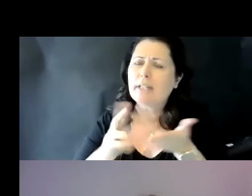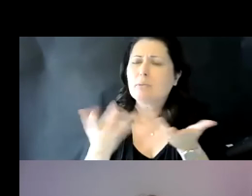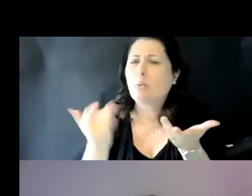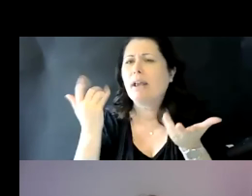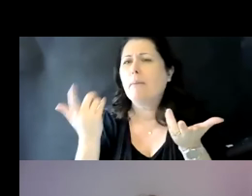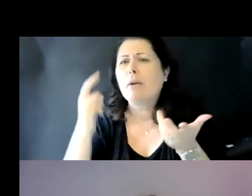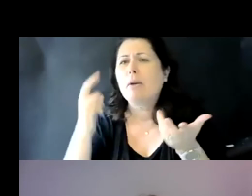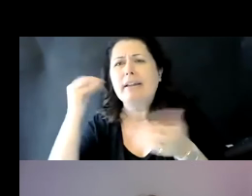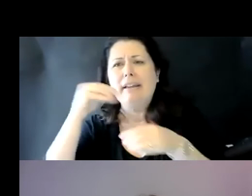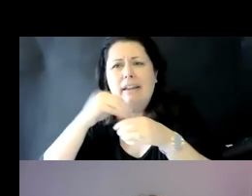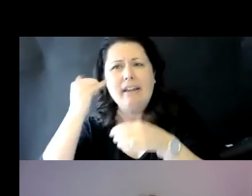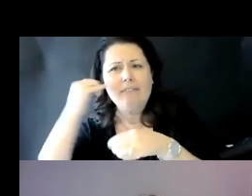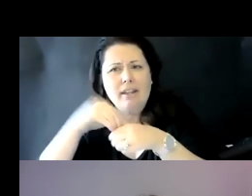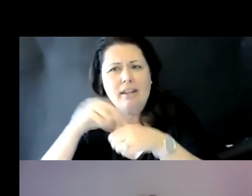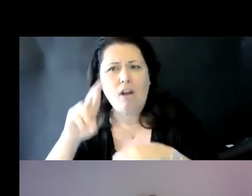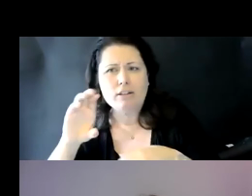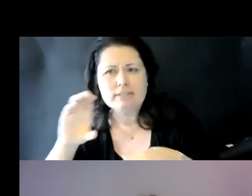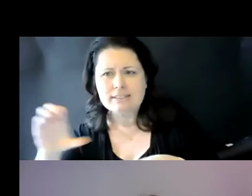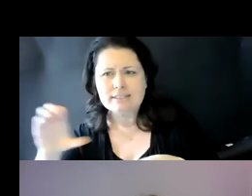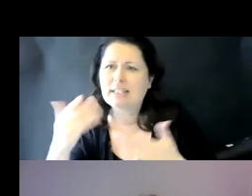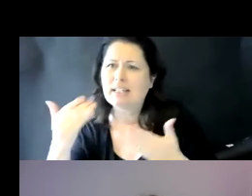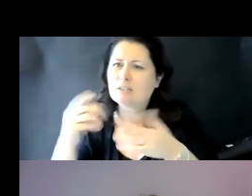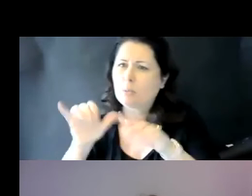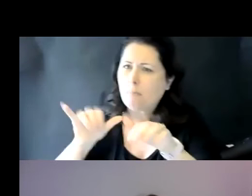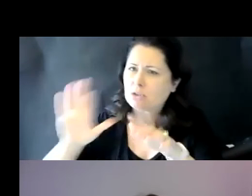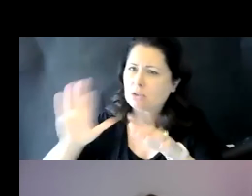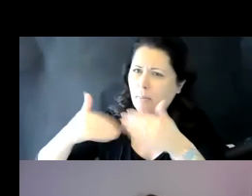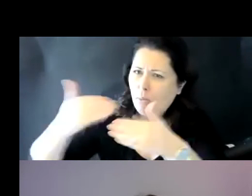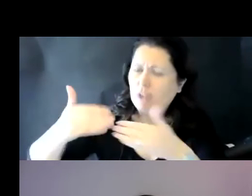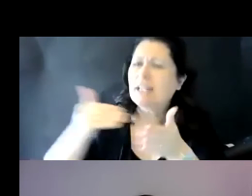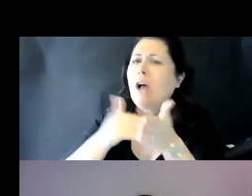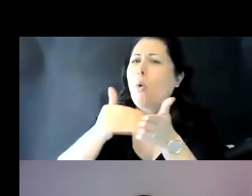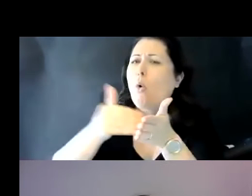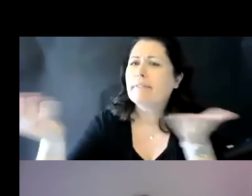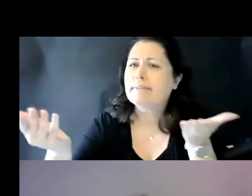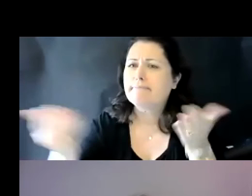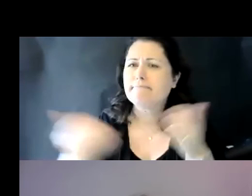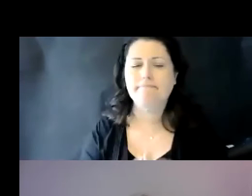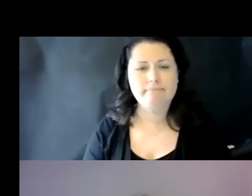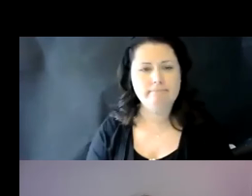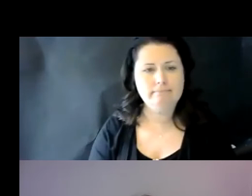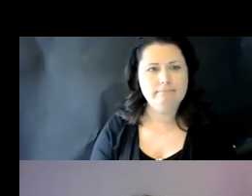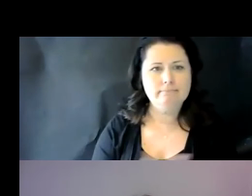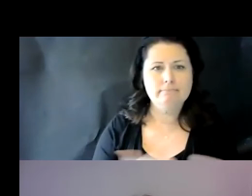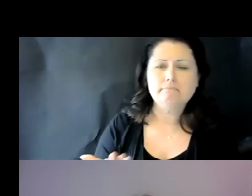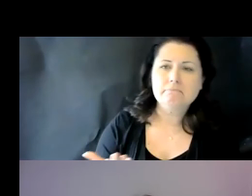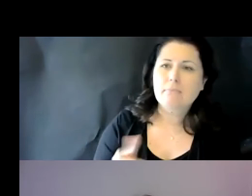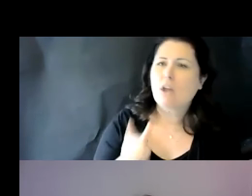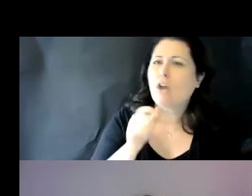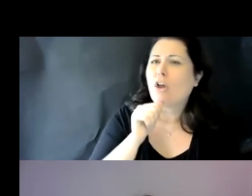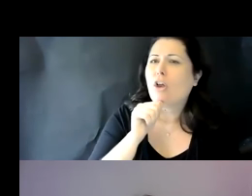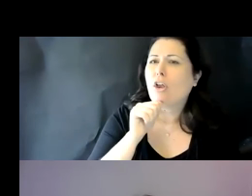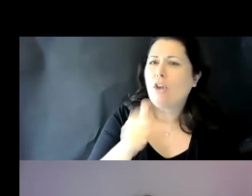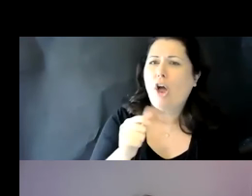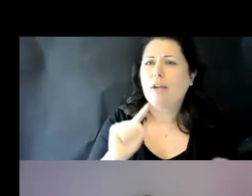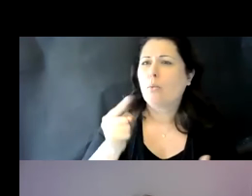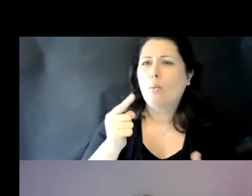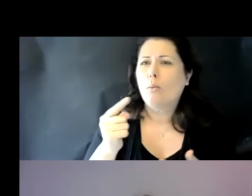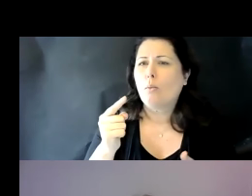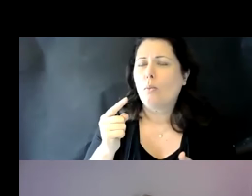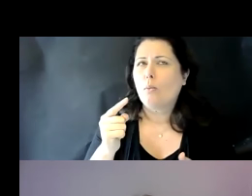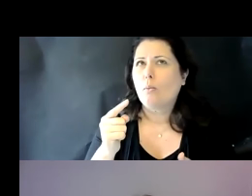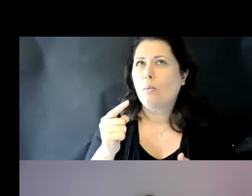people are progressing there? What are your thoughts about how often this should be done? So the only criterion here is not to do it more than once a week, because if you